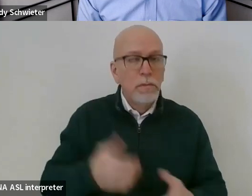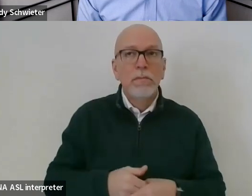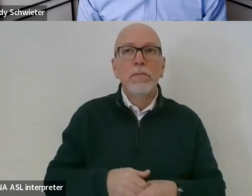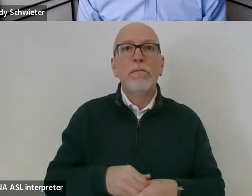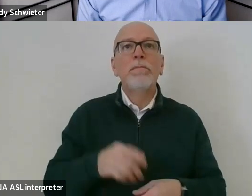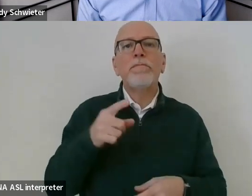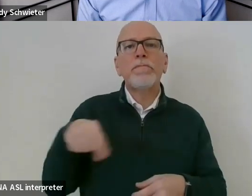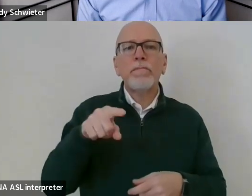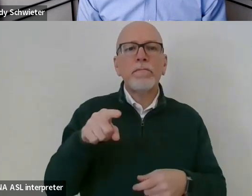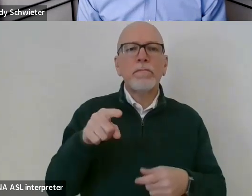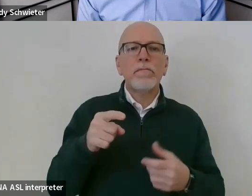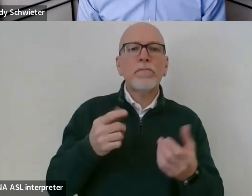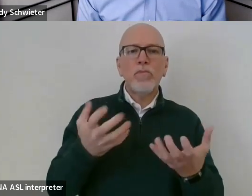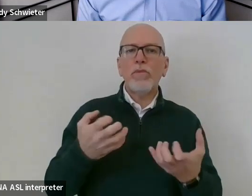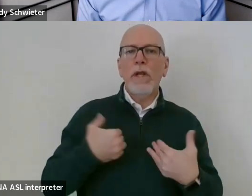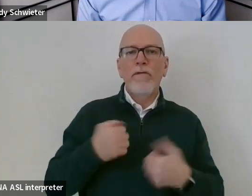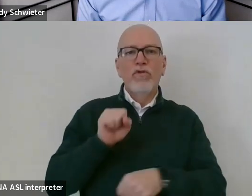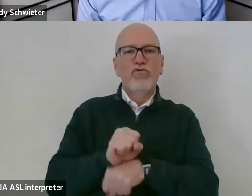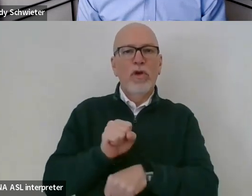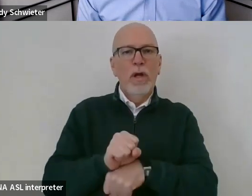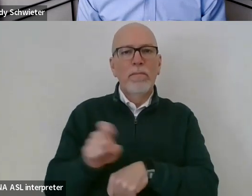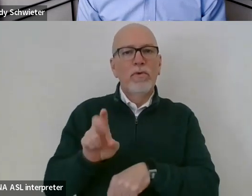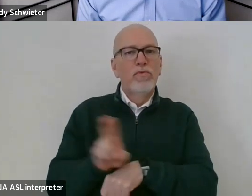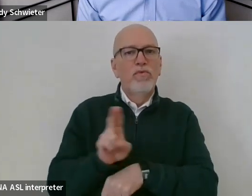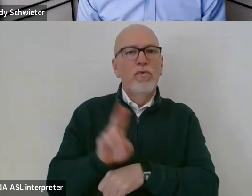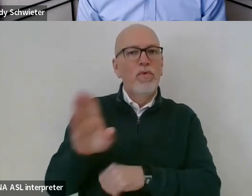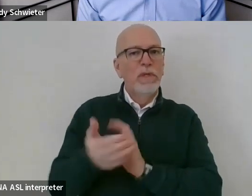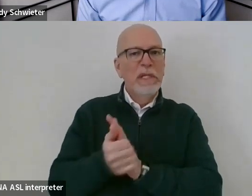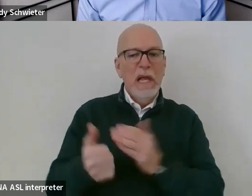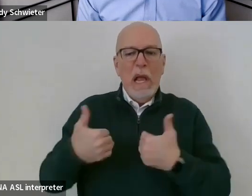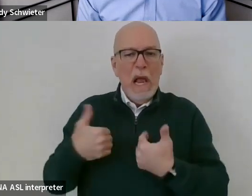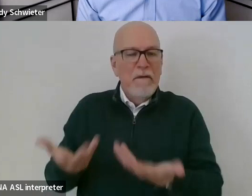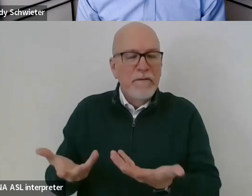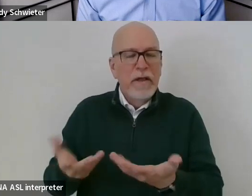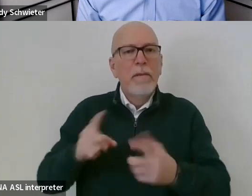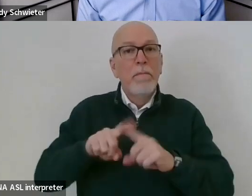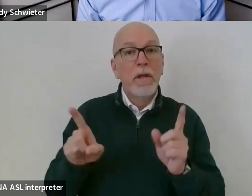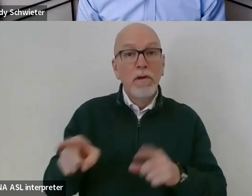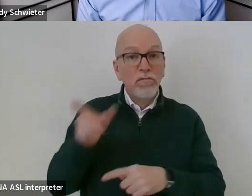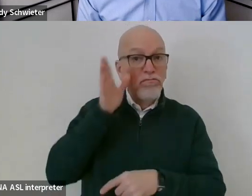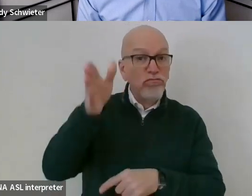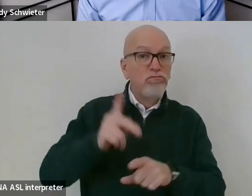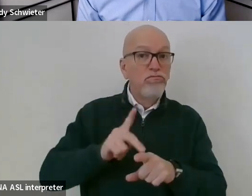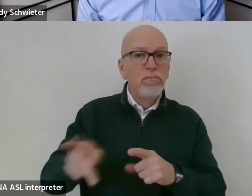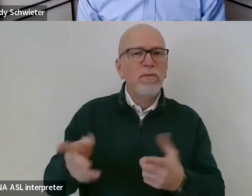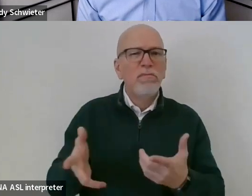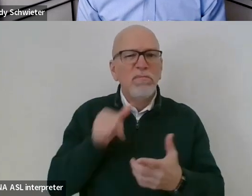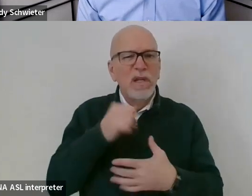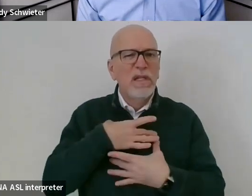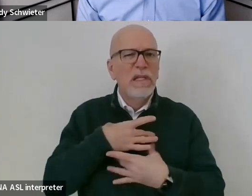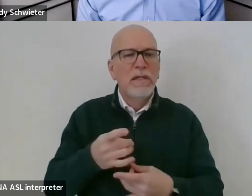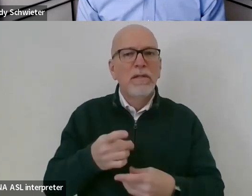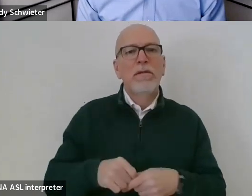they want to have a job and use some of the skills that they have, but because I don't think that as